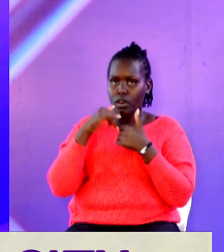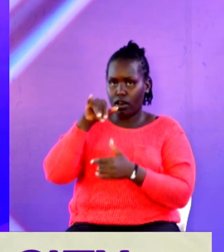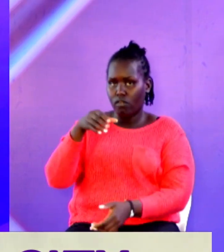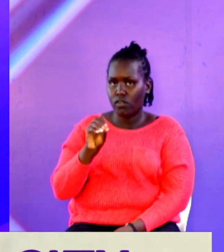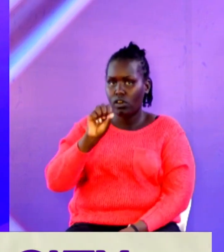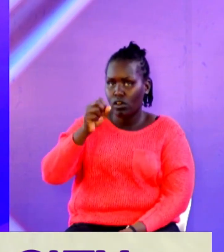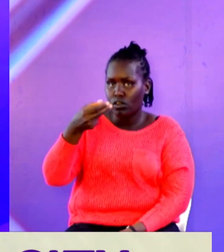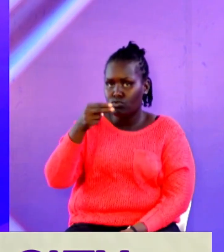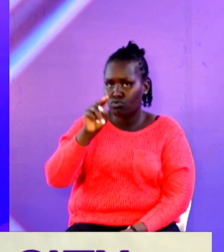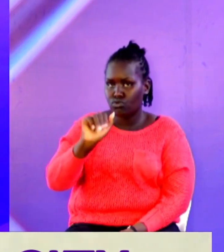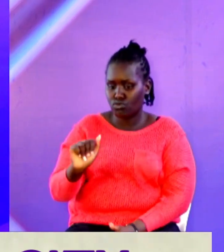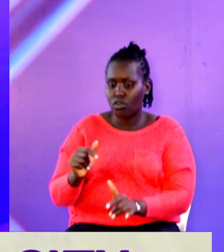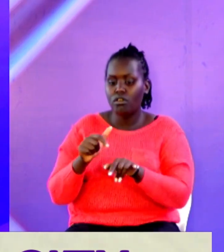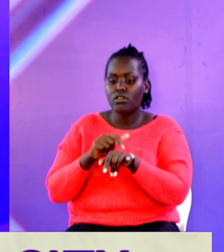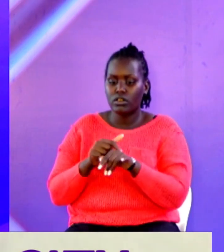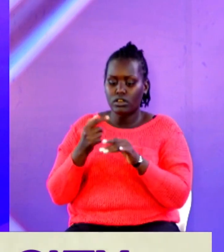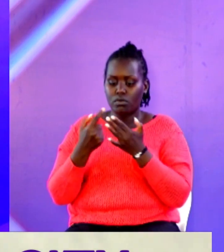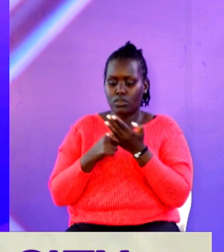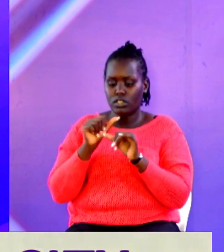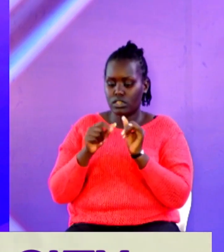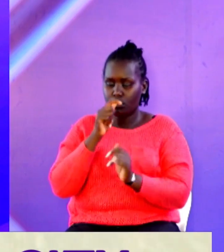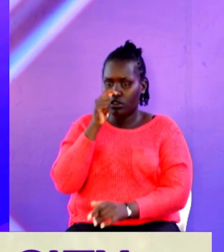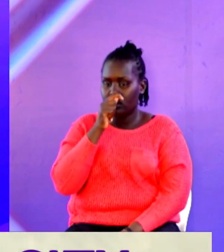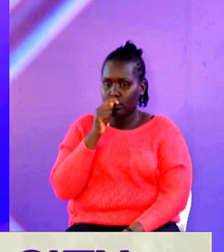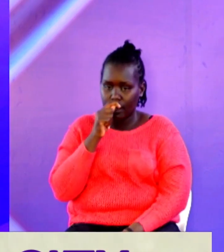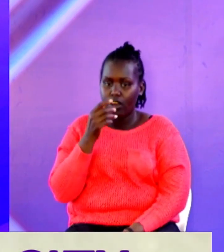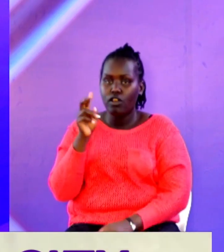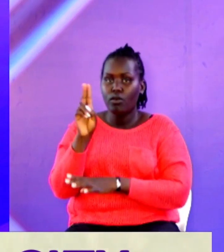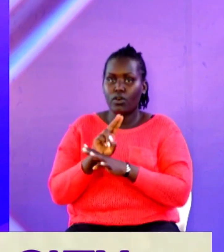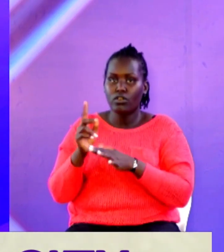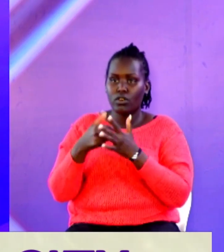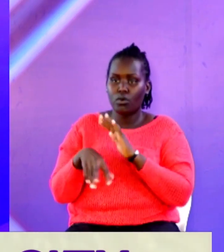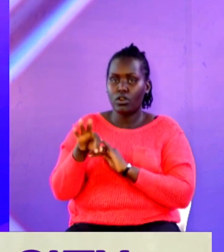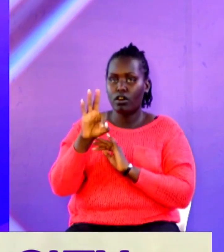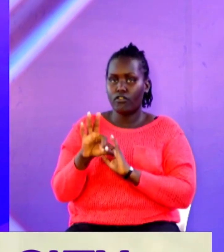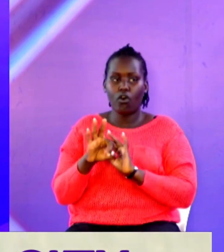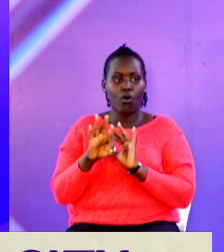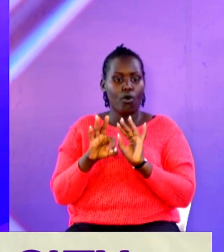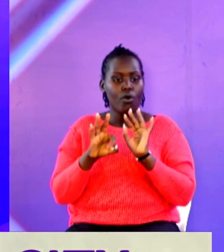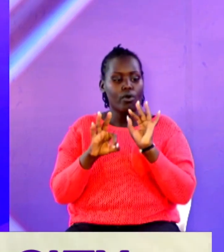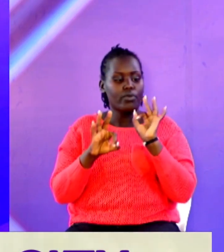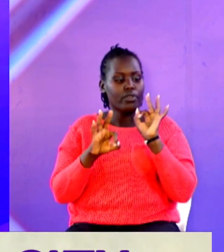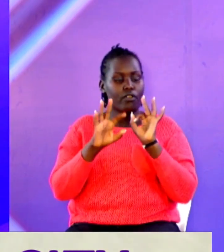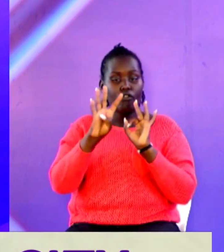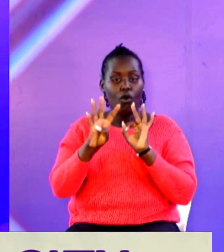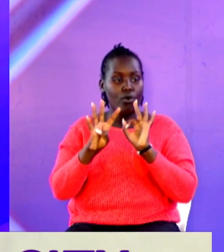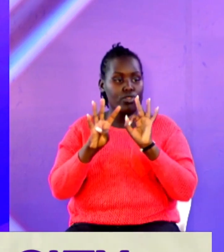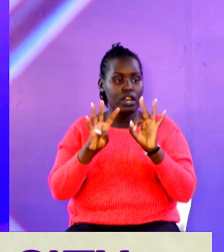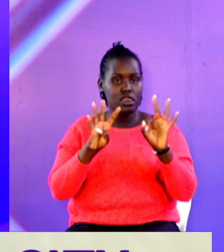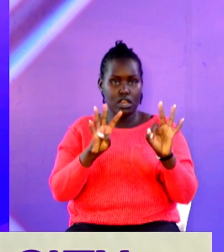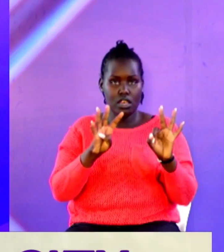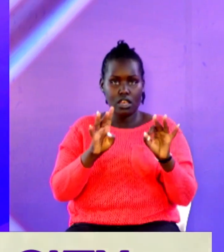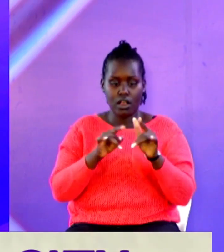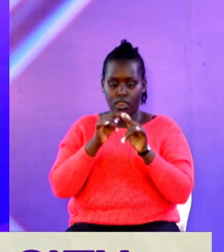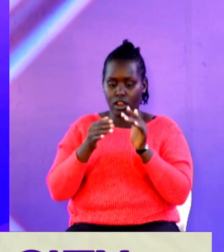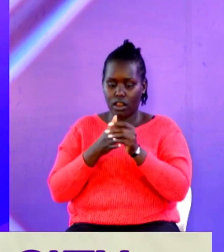Of course, when you look at the Tanzania lineup, they will be using a 4-3-3 system. That is the lineup. The